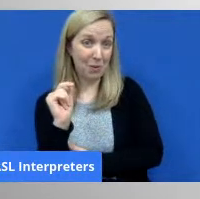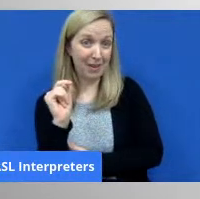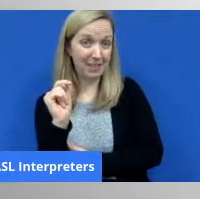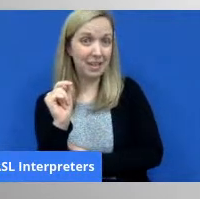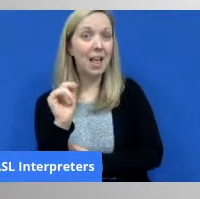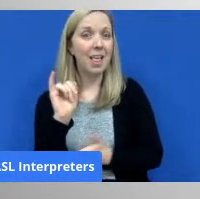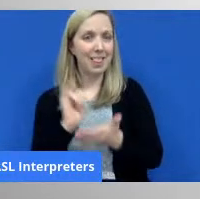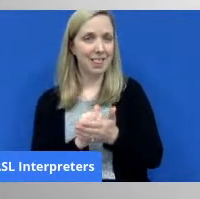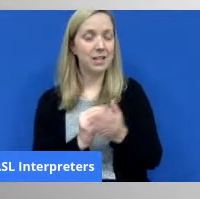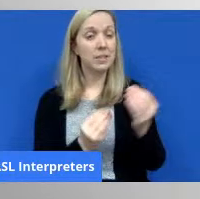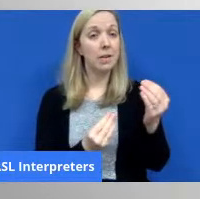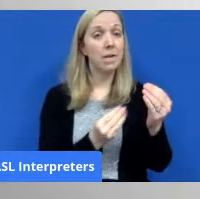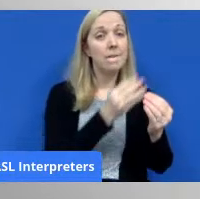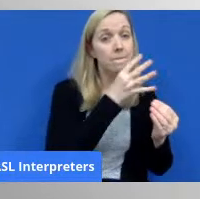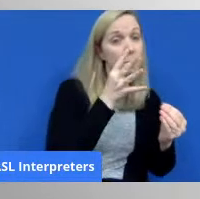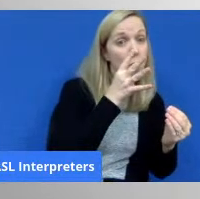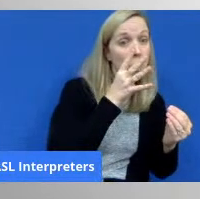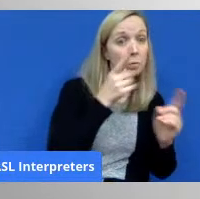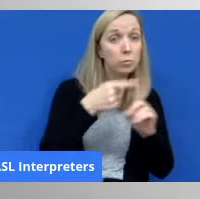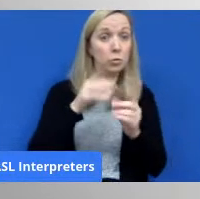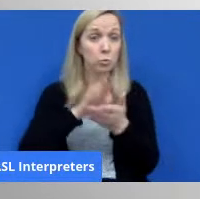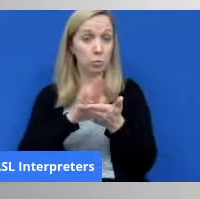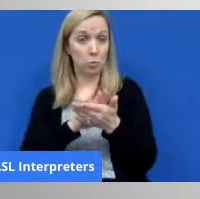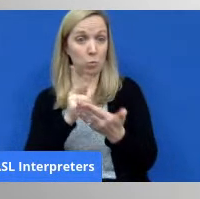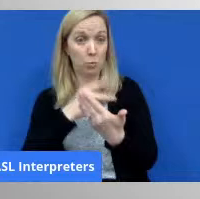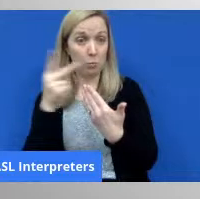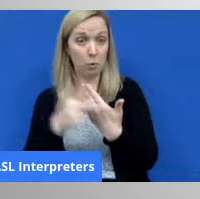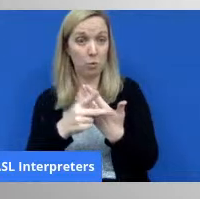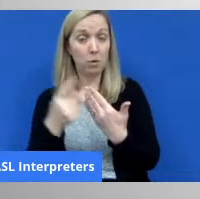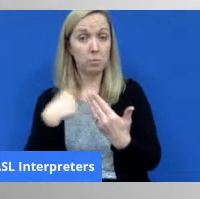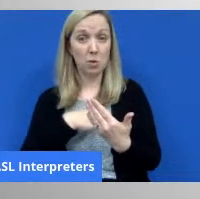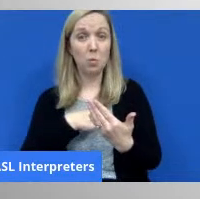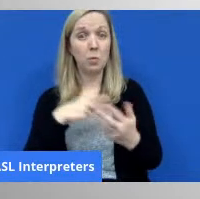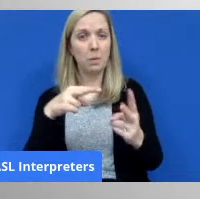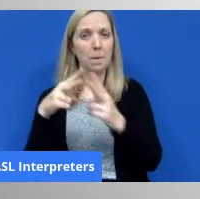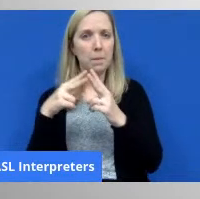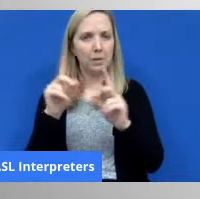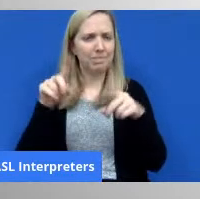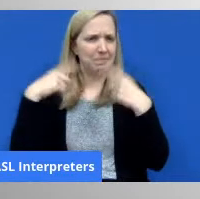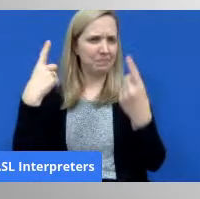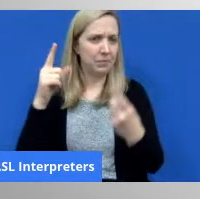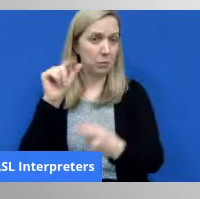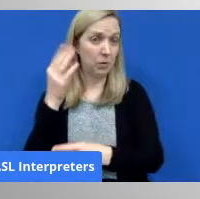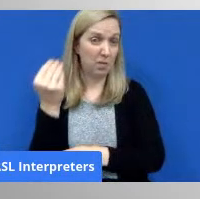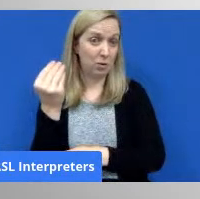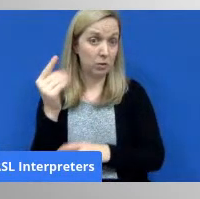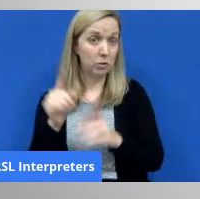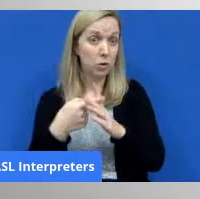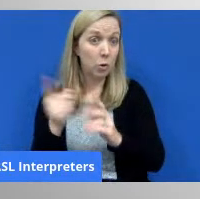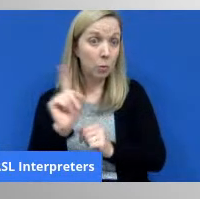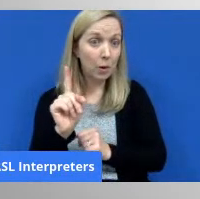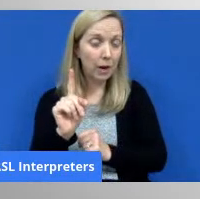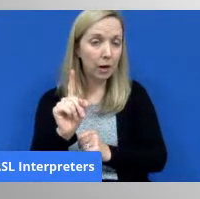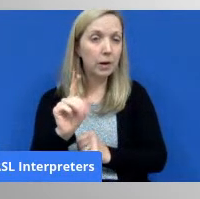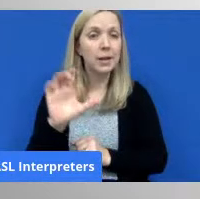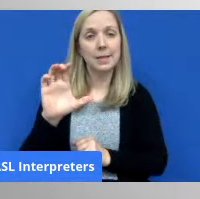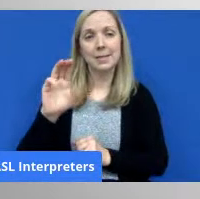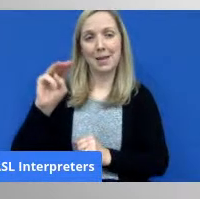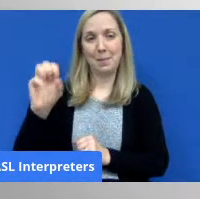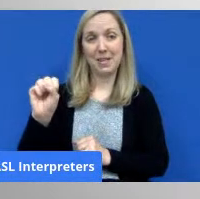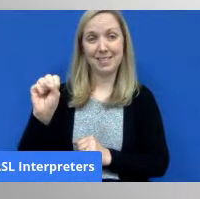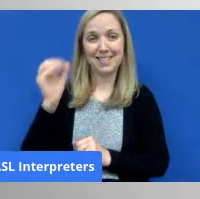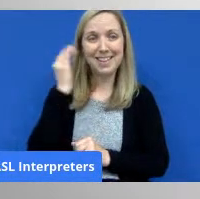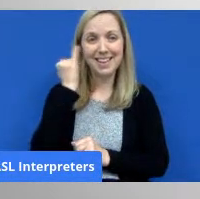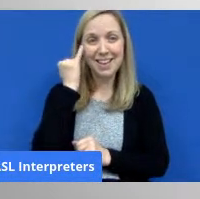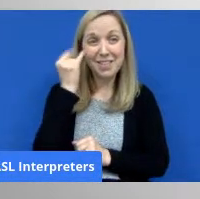Clark County Schools since 2014. It actually started at Clark Middle School. If you've been to Clark Middle